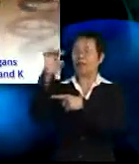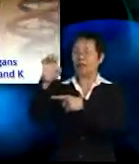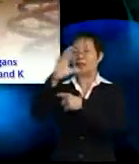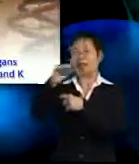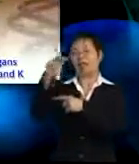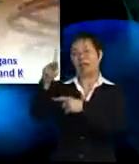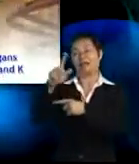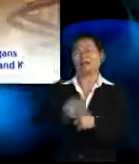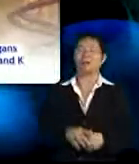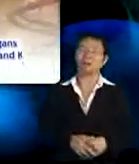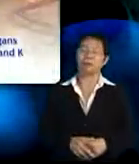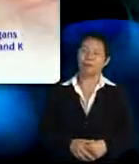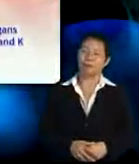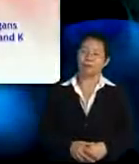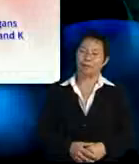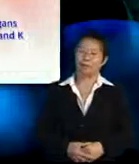K.